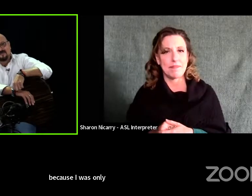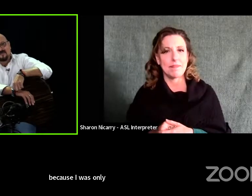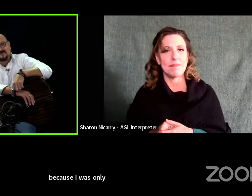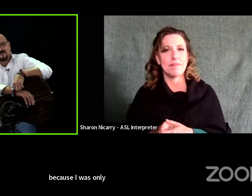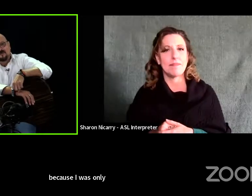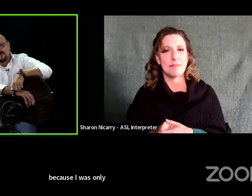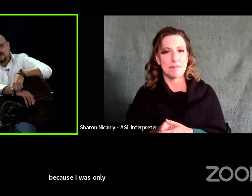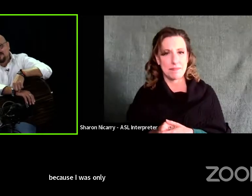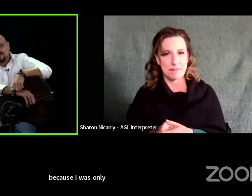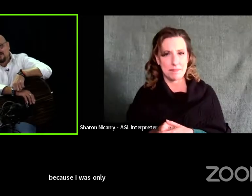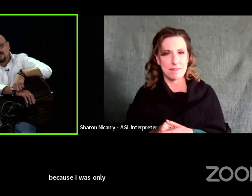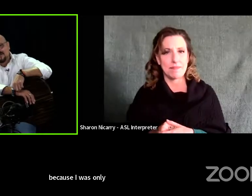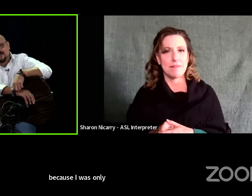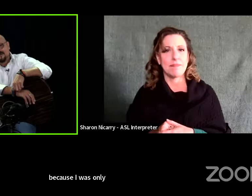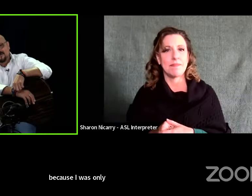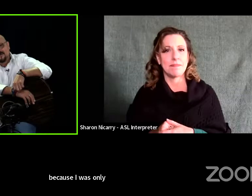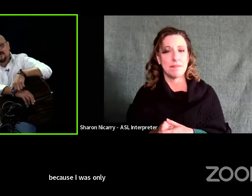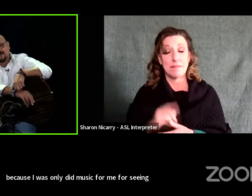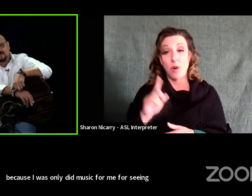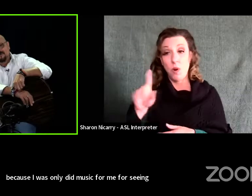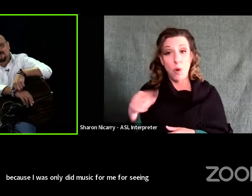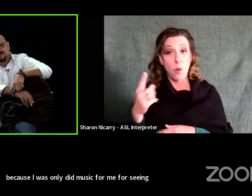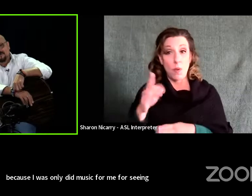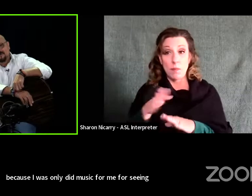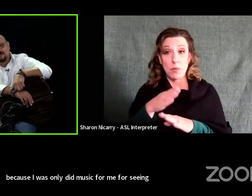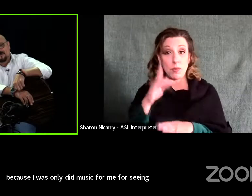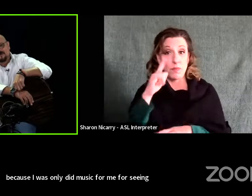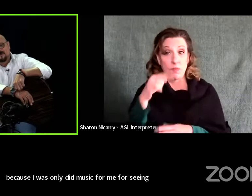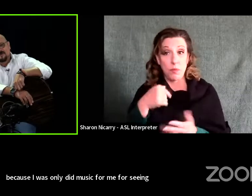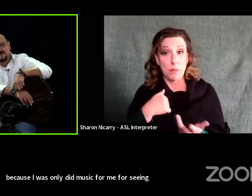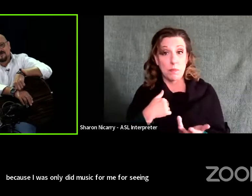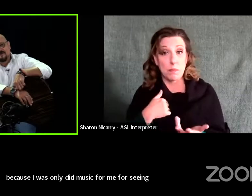did music for me, for singing,